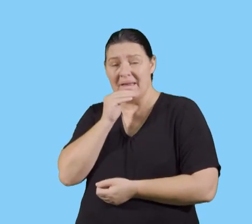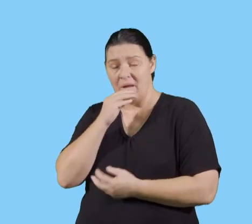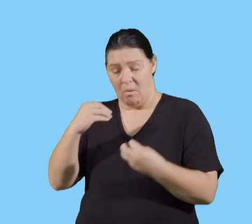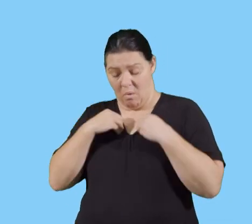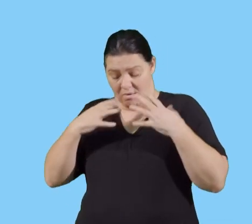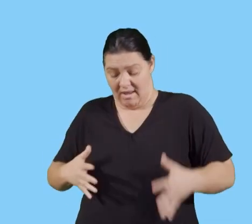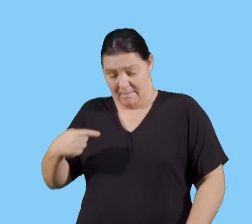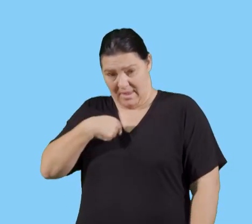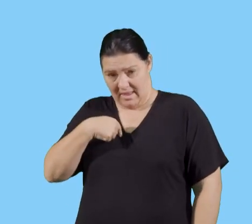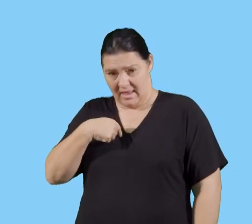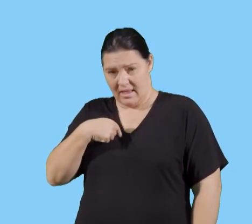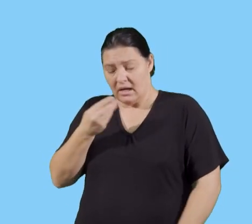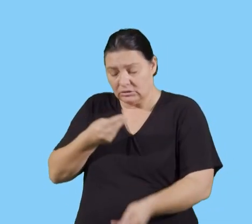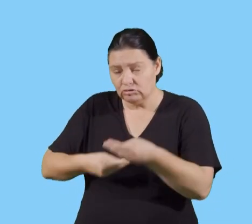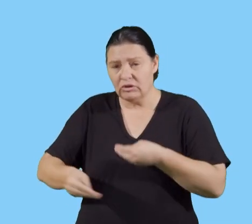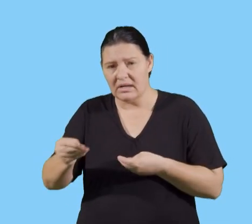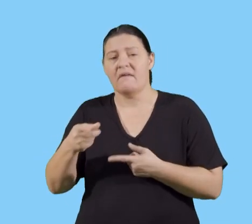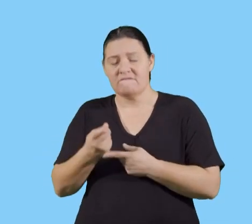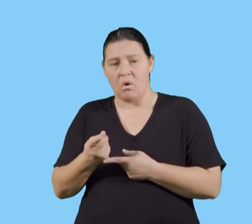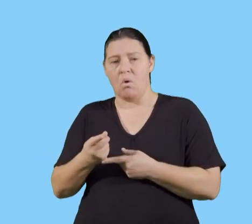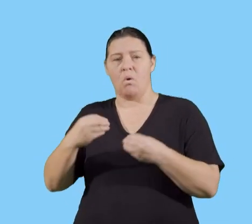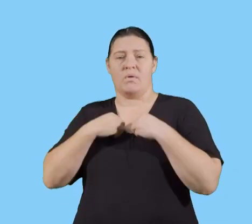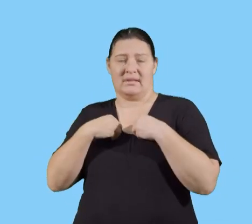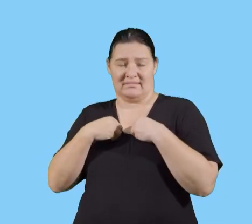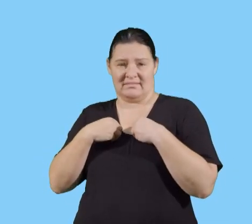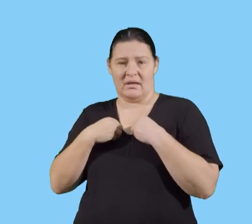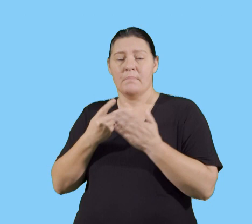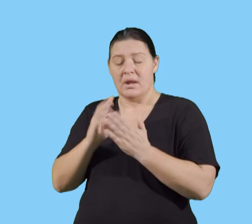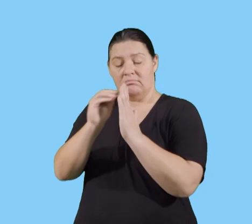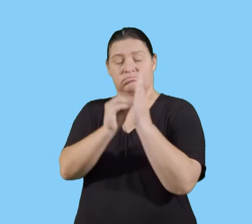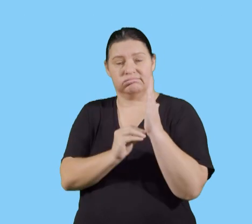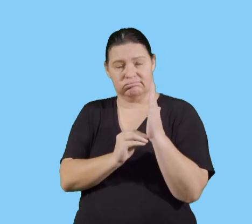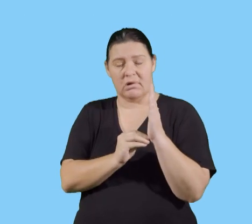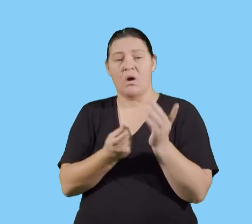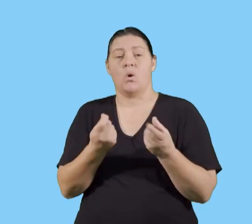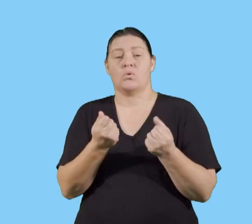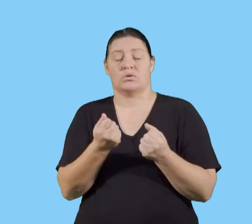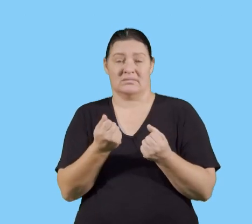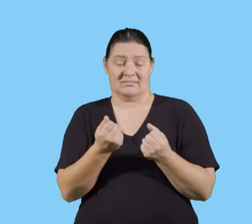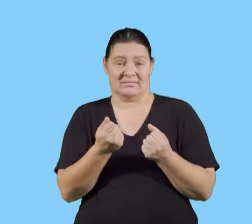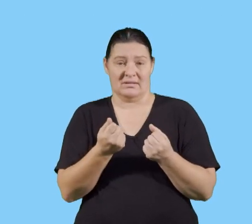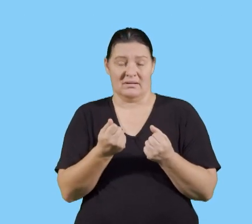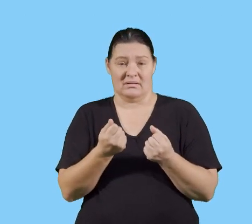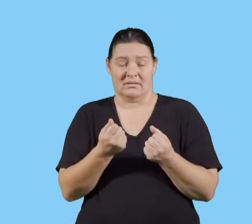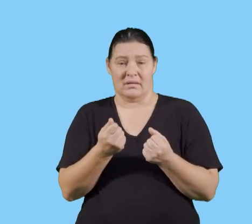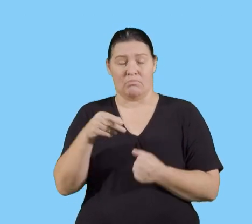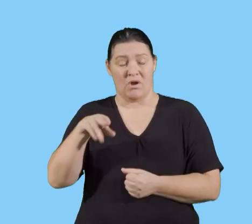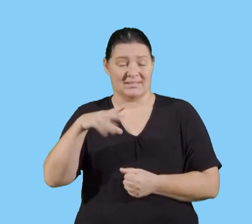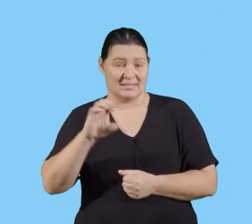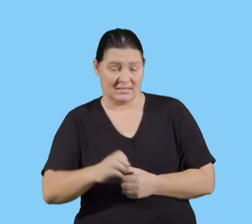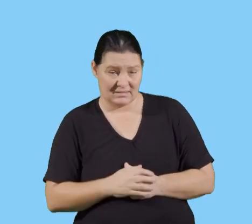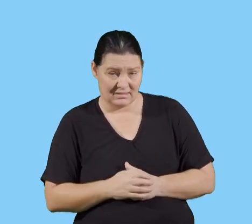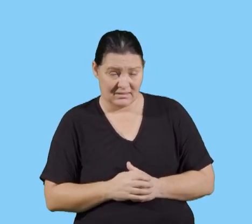owner takes trading stock for own use. This will be recorded in the books at cost price. This is very